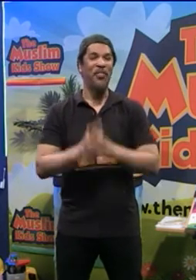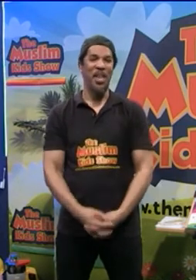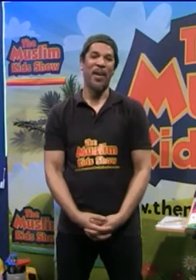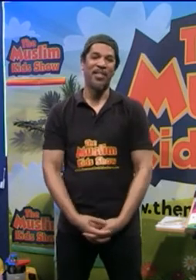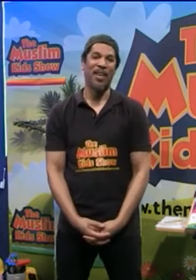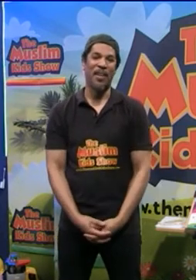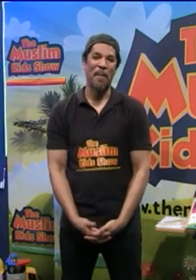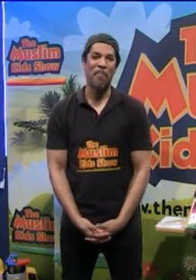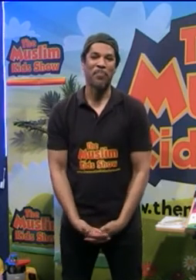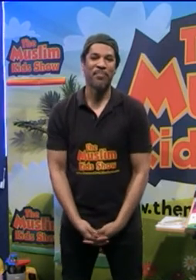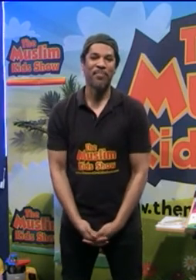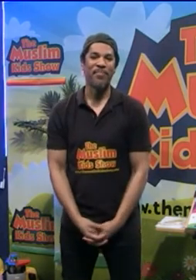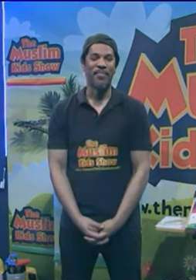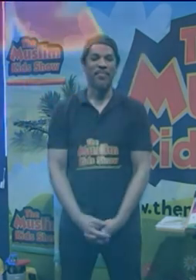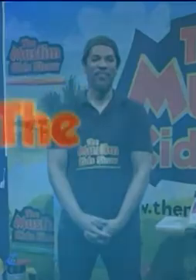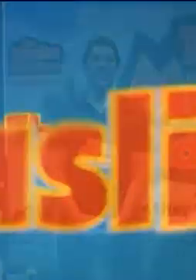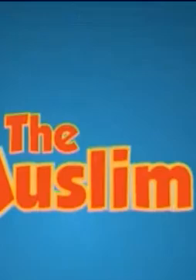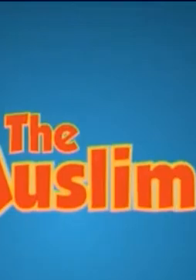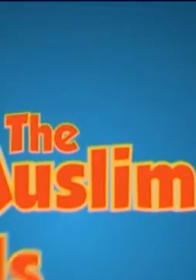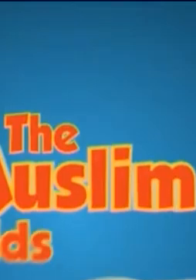this video out, inshallah.